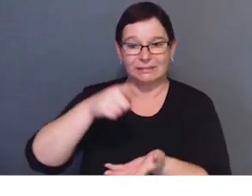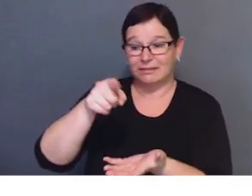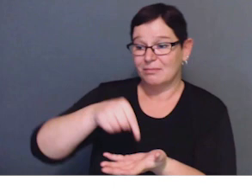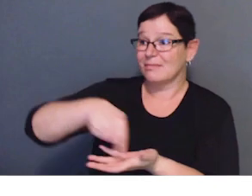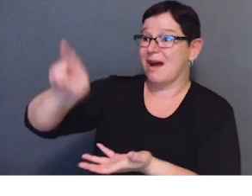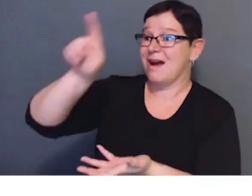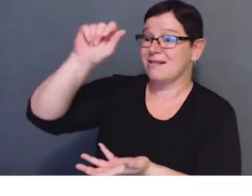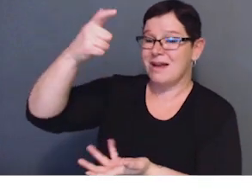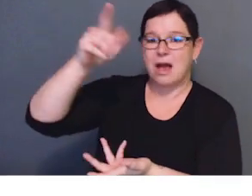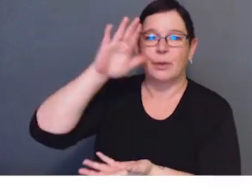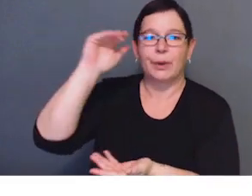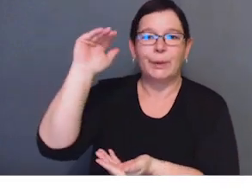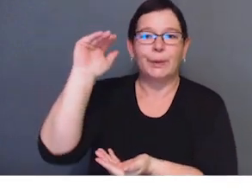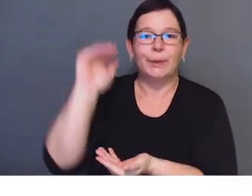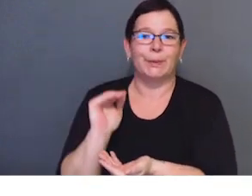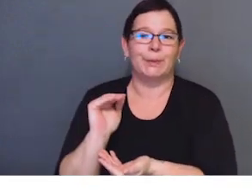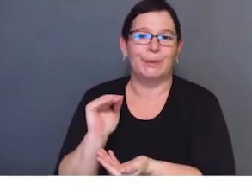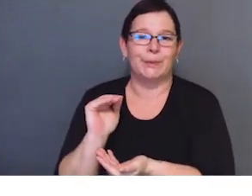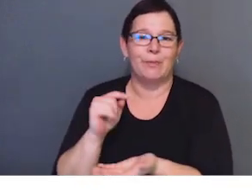pay.